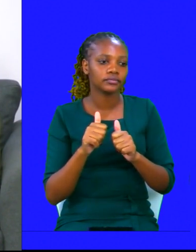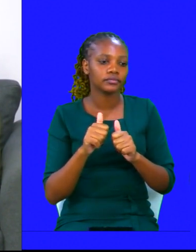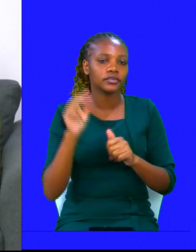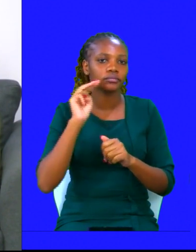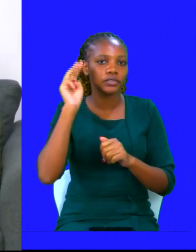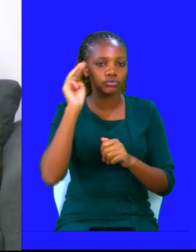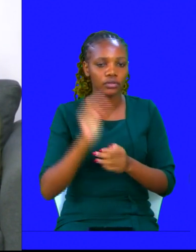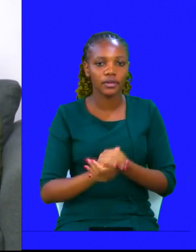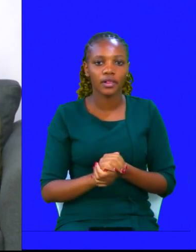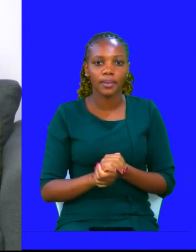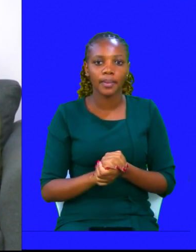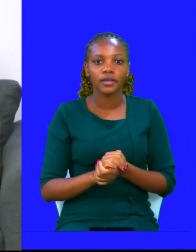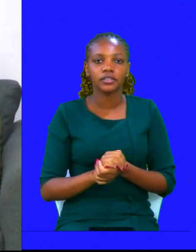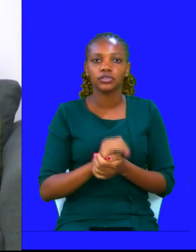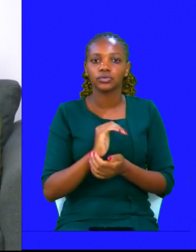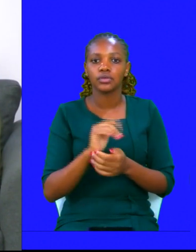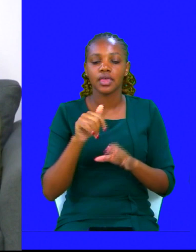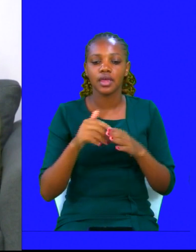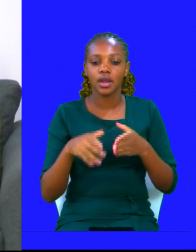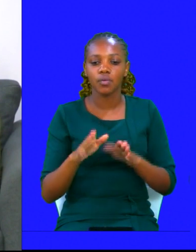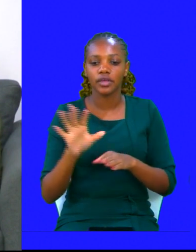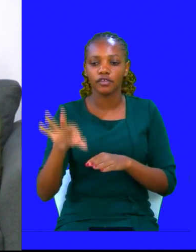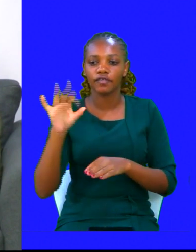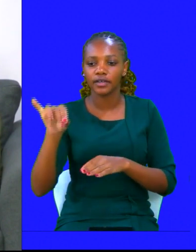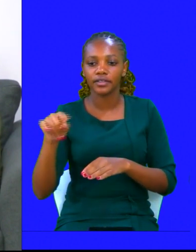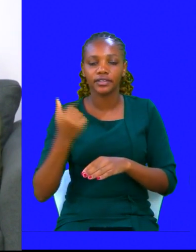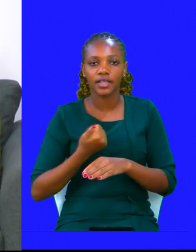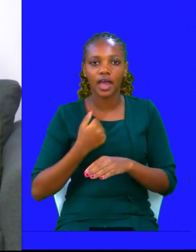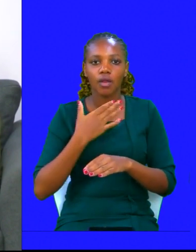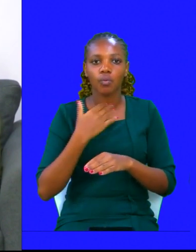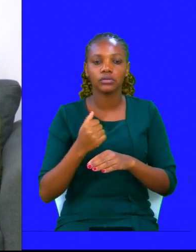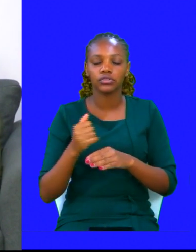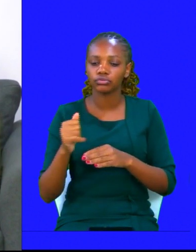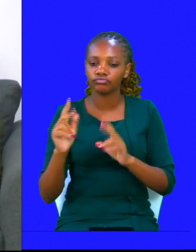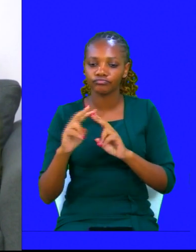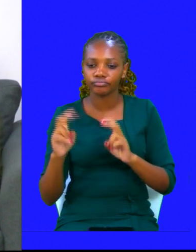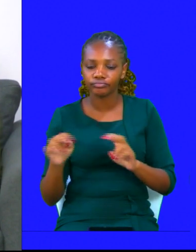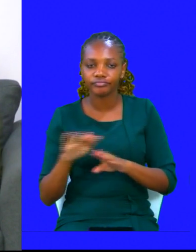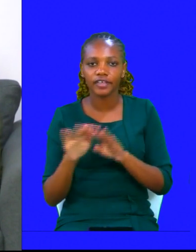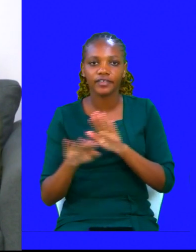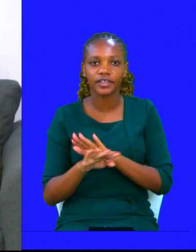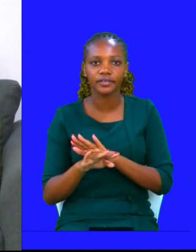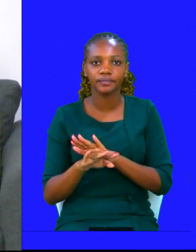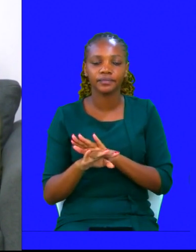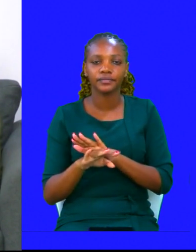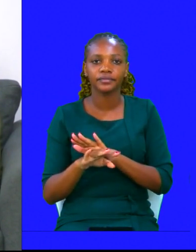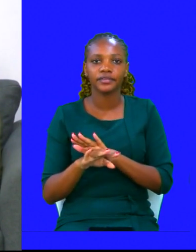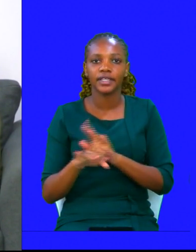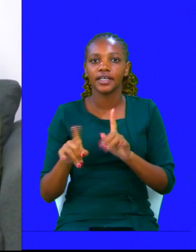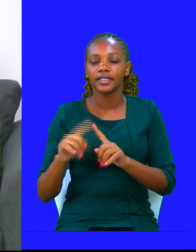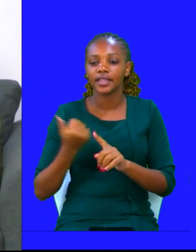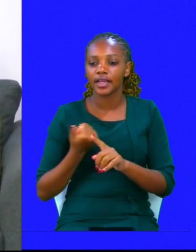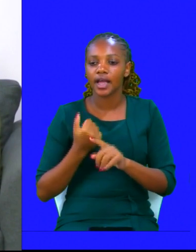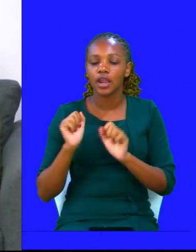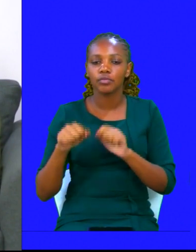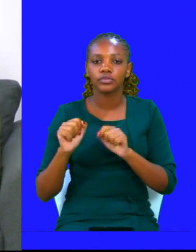mature. In a way, you find this girl wants to explore everything, wants to get everything. Now, this girl can